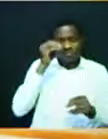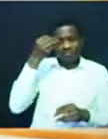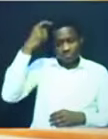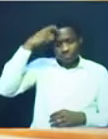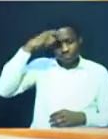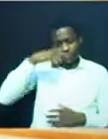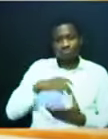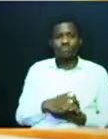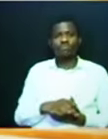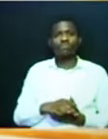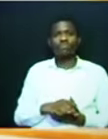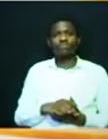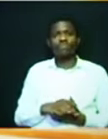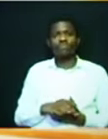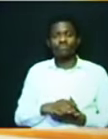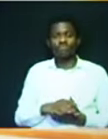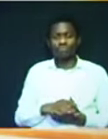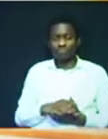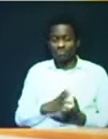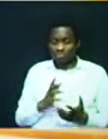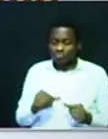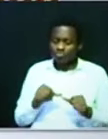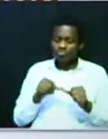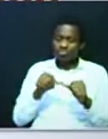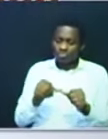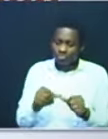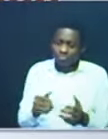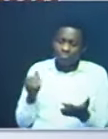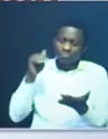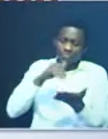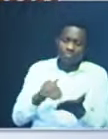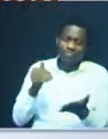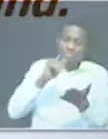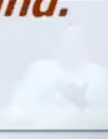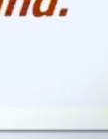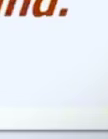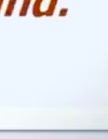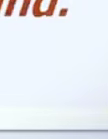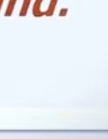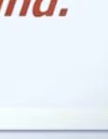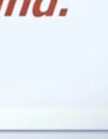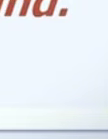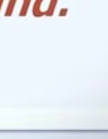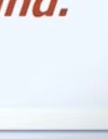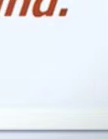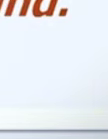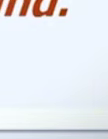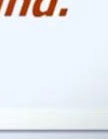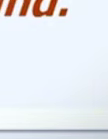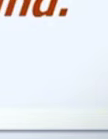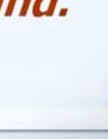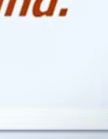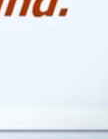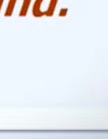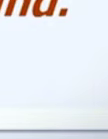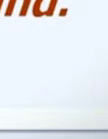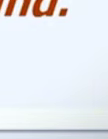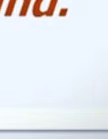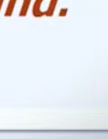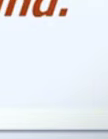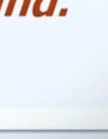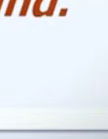It continually gives us the mind of Christ. Bribiamu Emienya Christo, Nagene. When you are having the understanding of the word, you